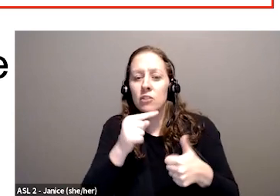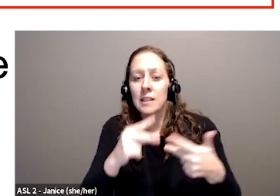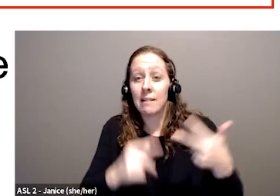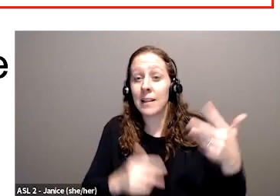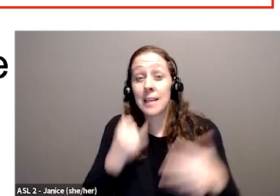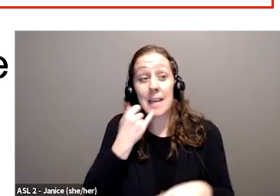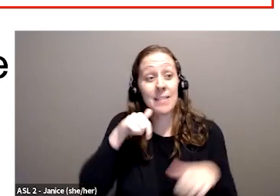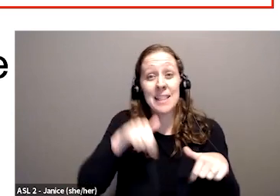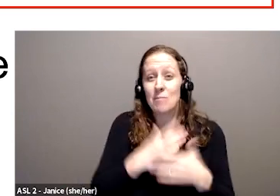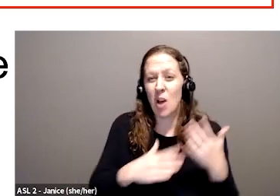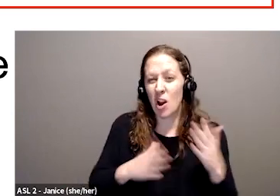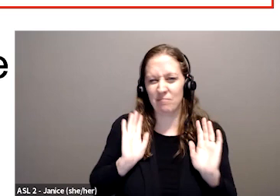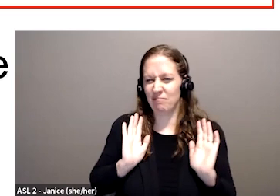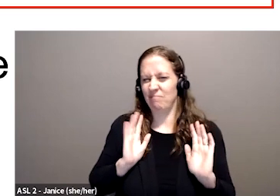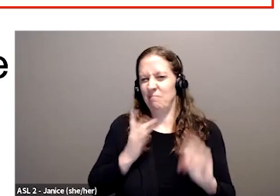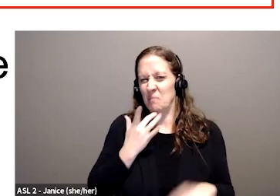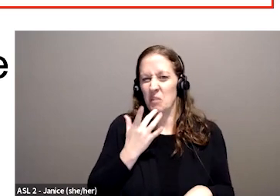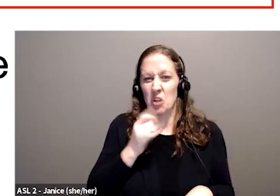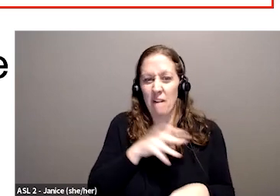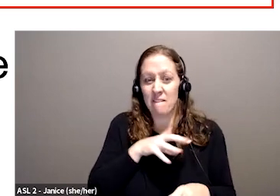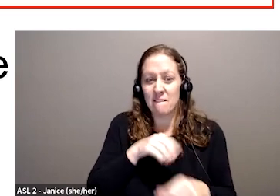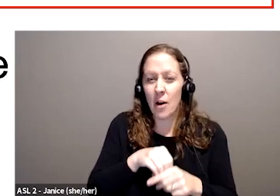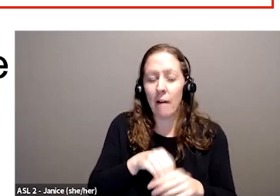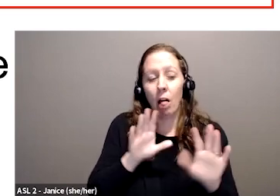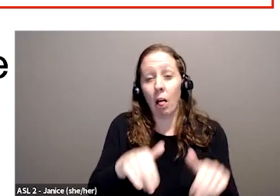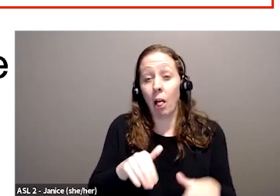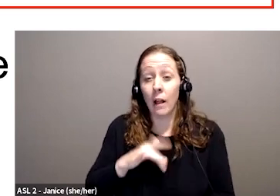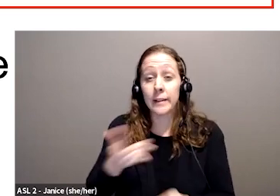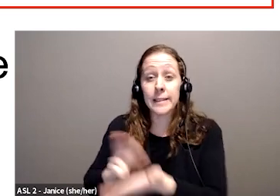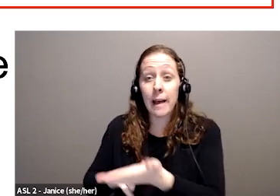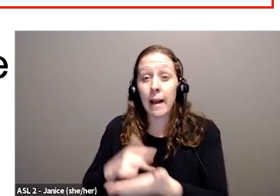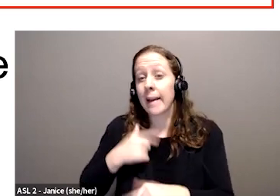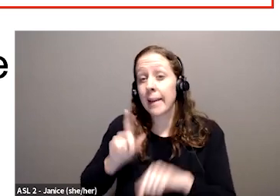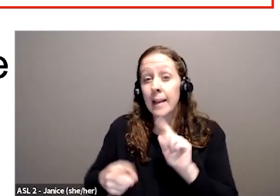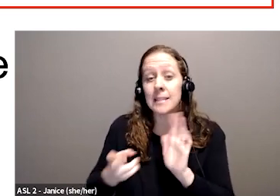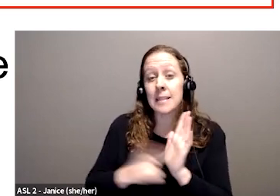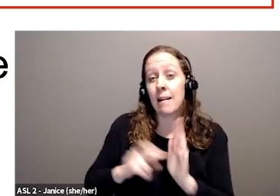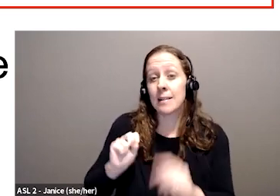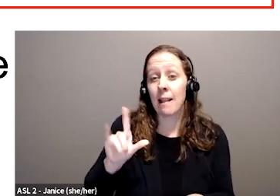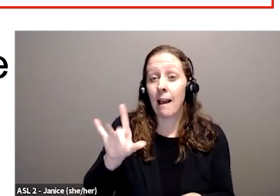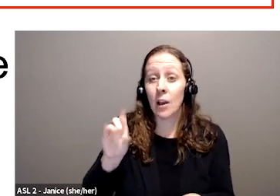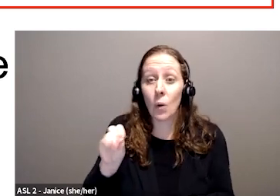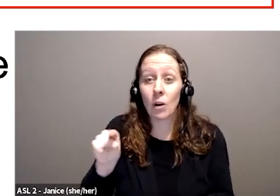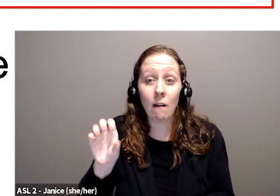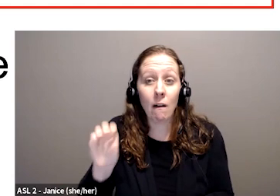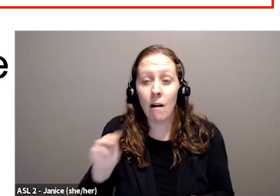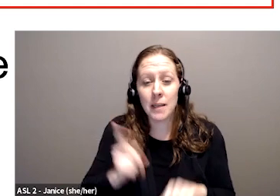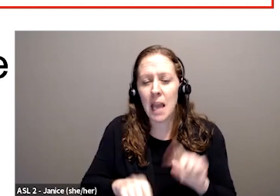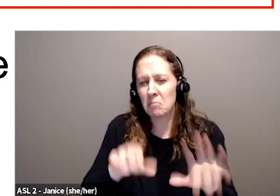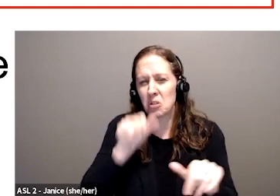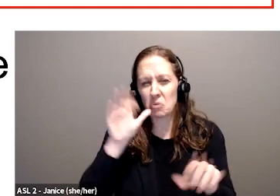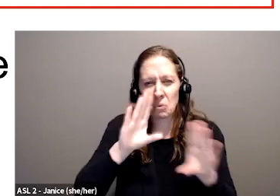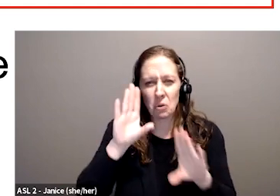participate in this section of the presentation and you don't feel like logging in, or you're not able to log into the website slido.com, no